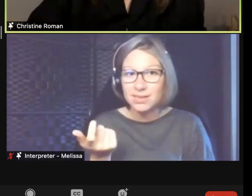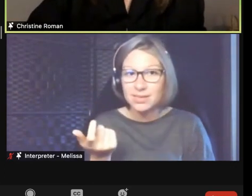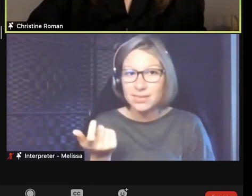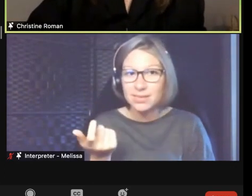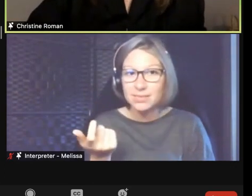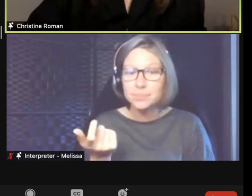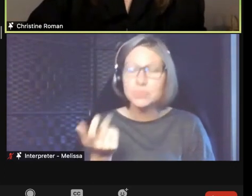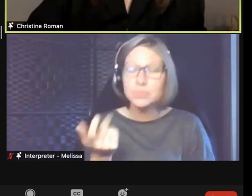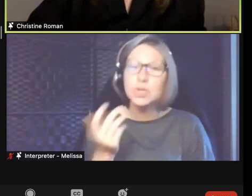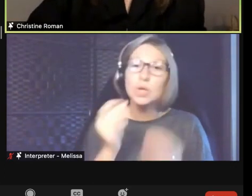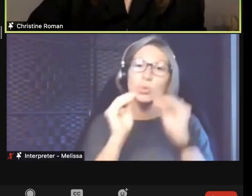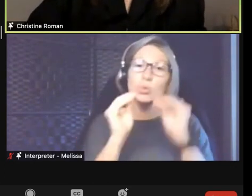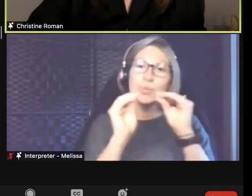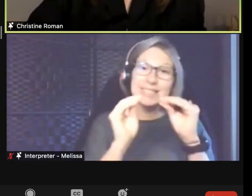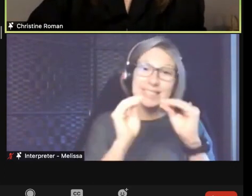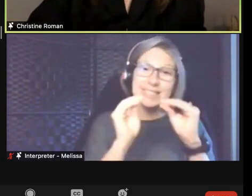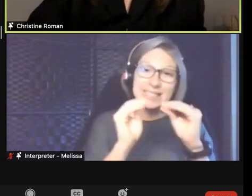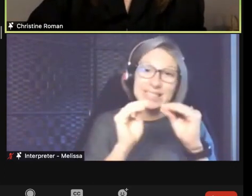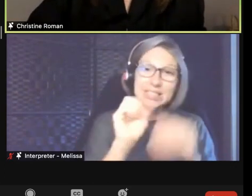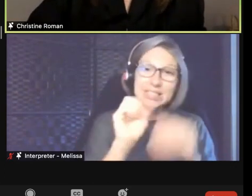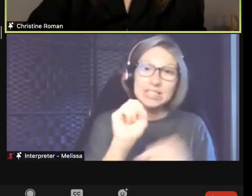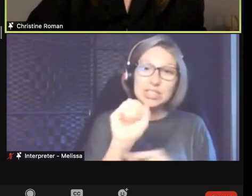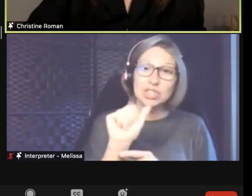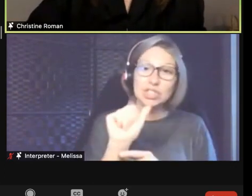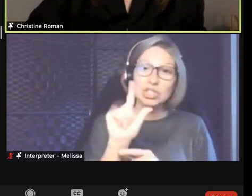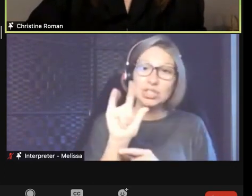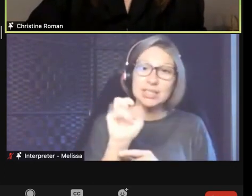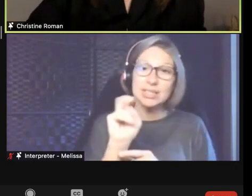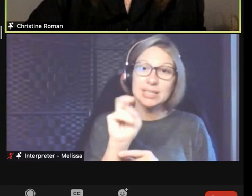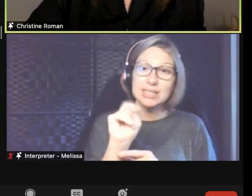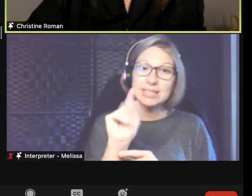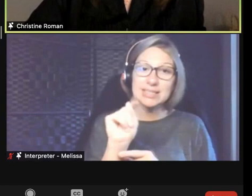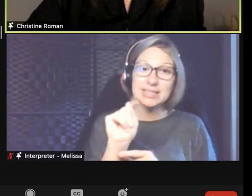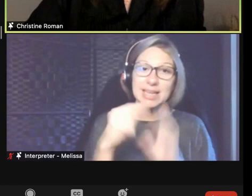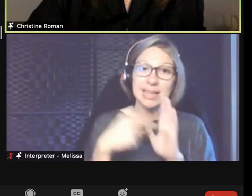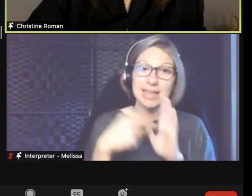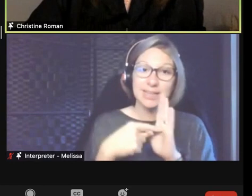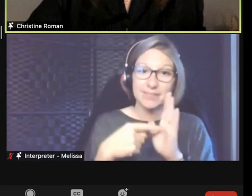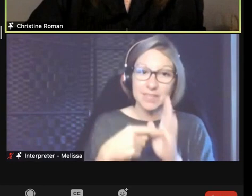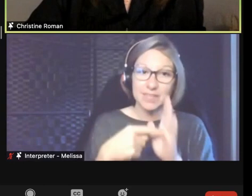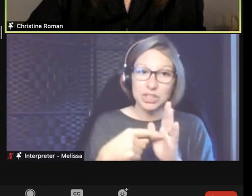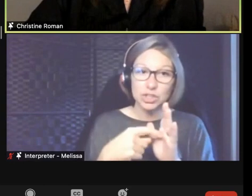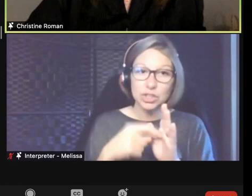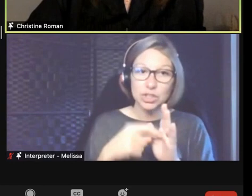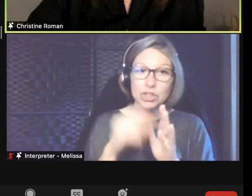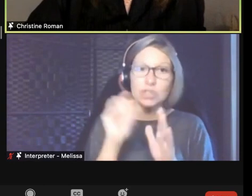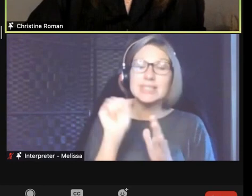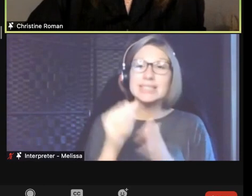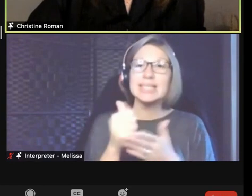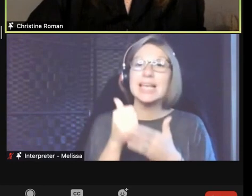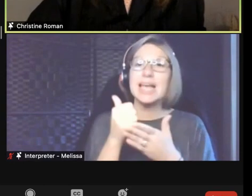unlock the difficulties with novel information.